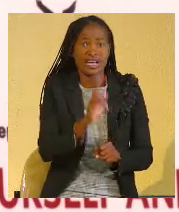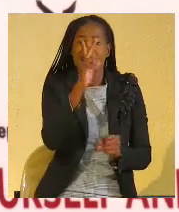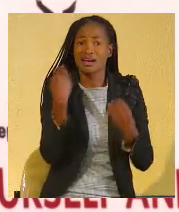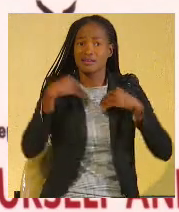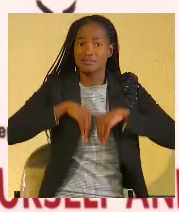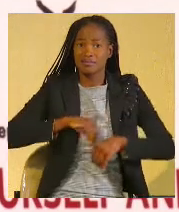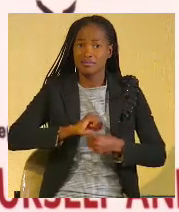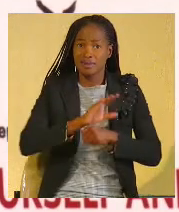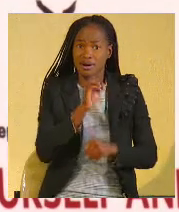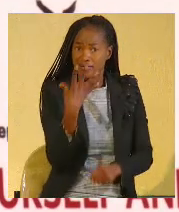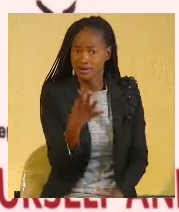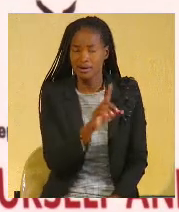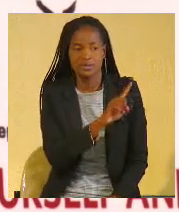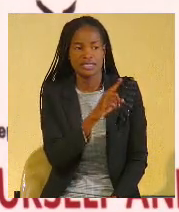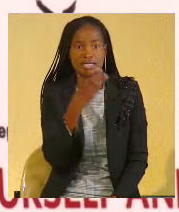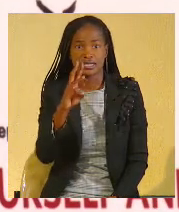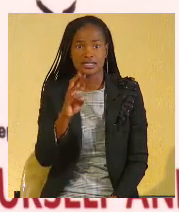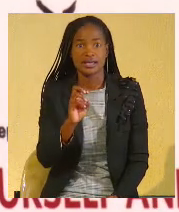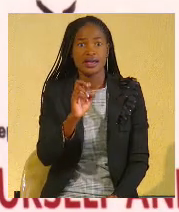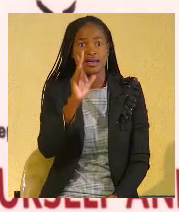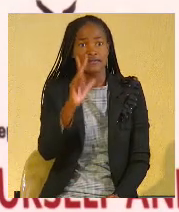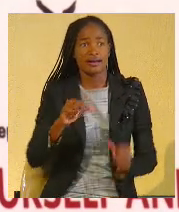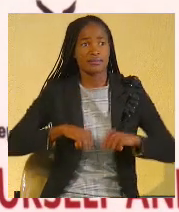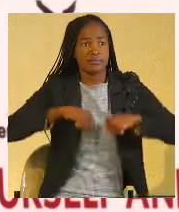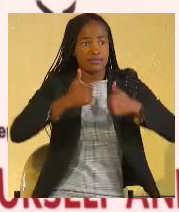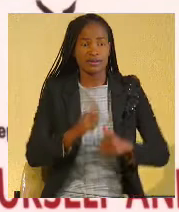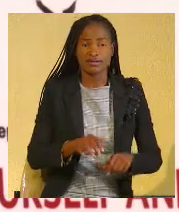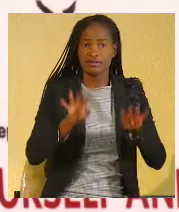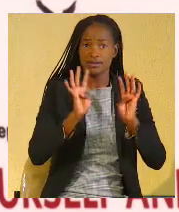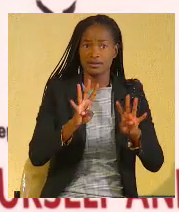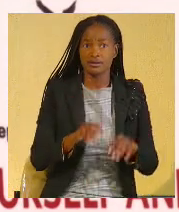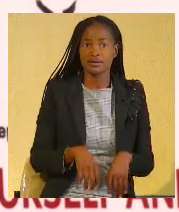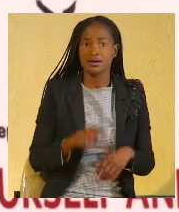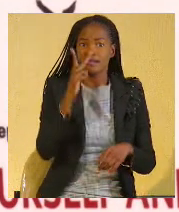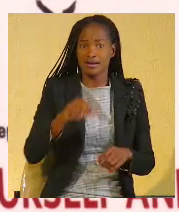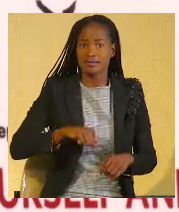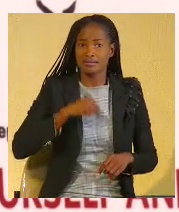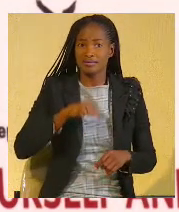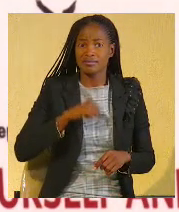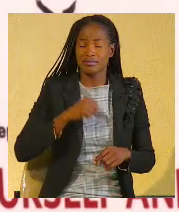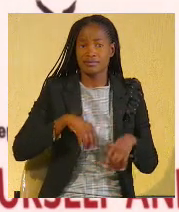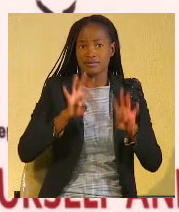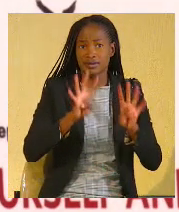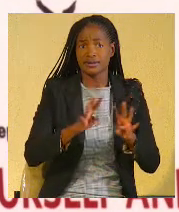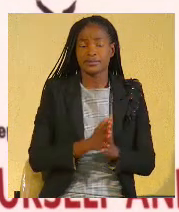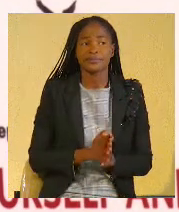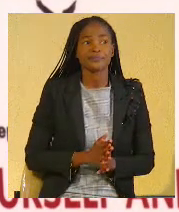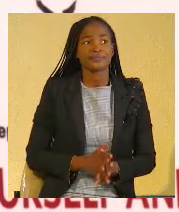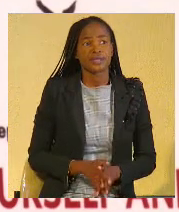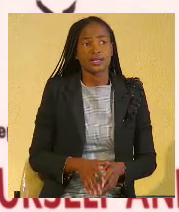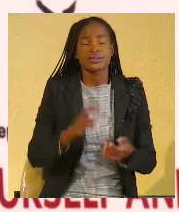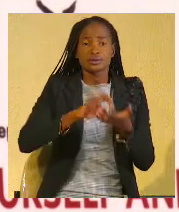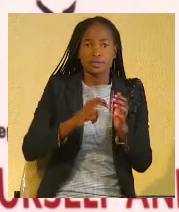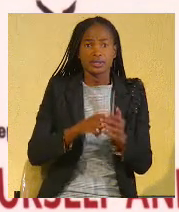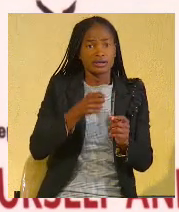cases. 8 of which have already been recovered and 8 that are still active. Every sector has been at work to ensure that the